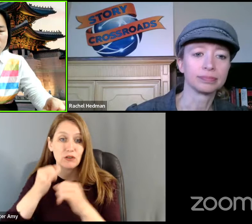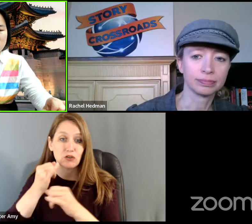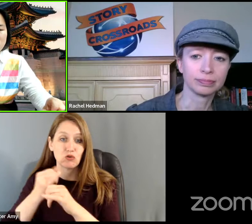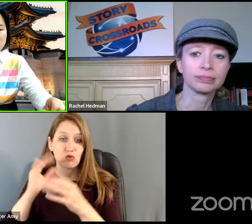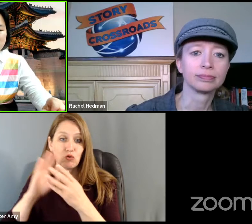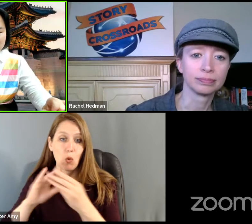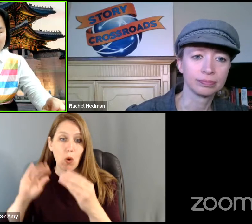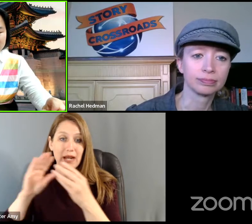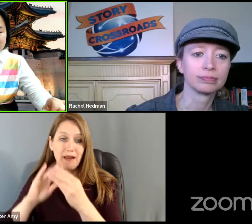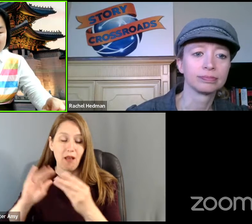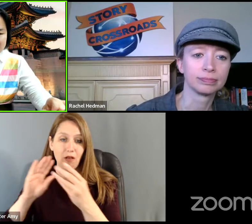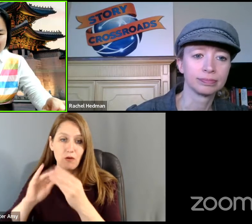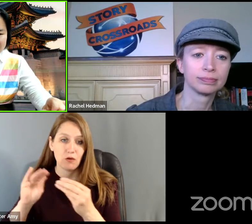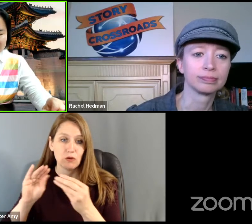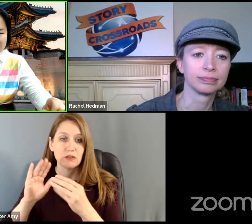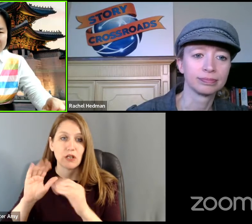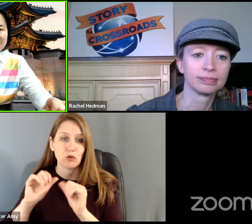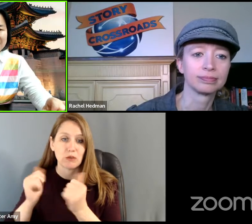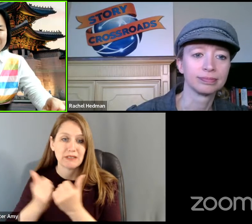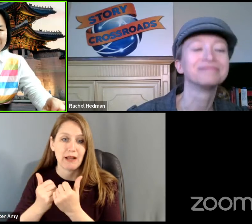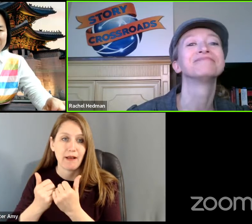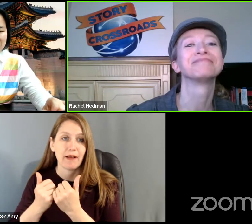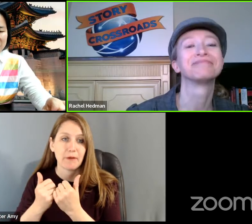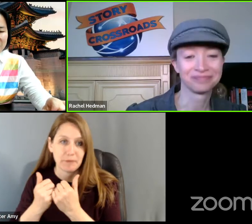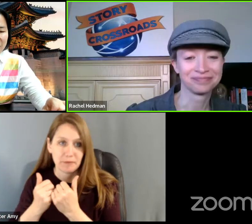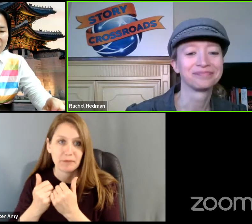Storytellers Association, KISA,